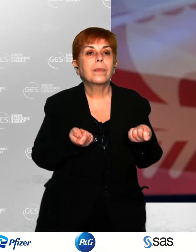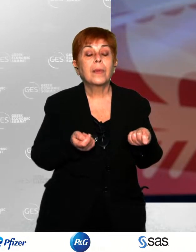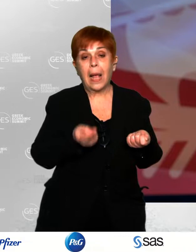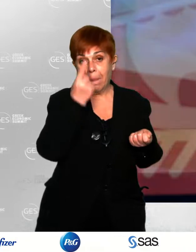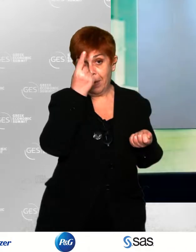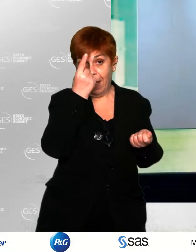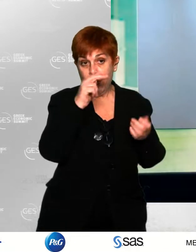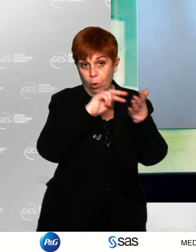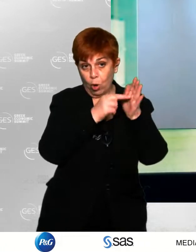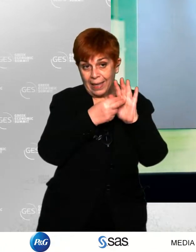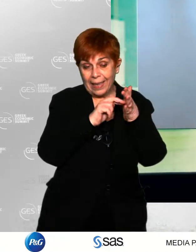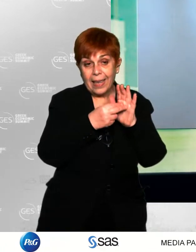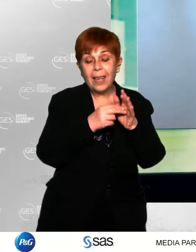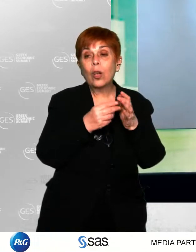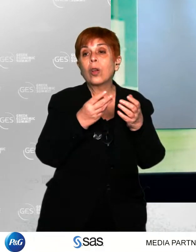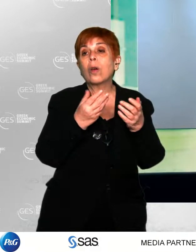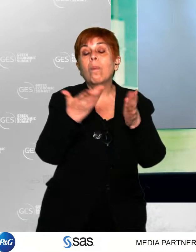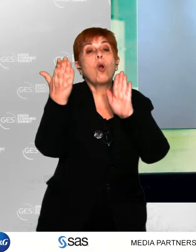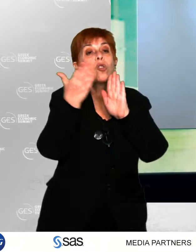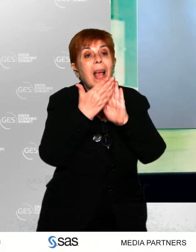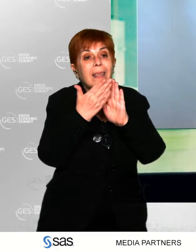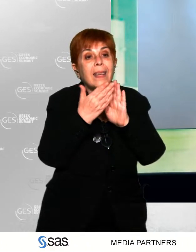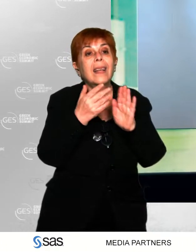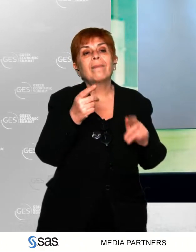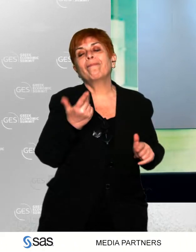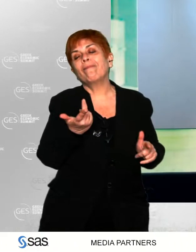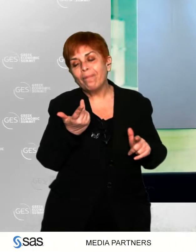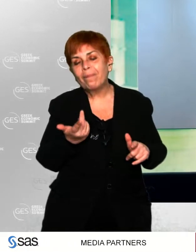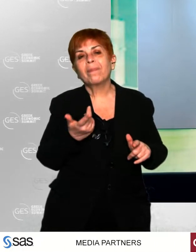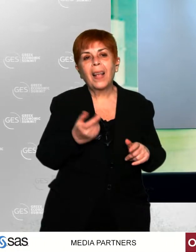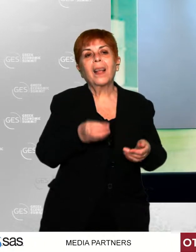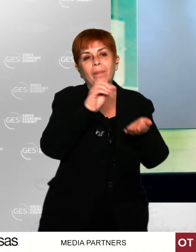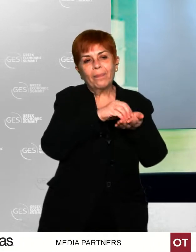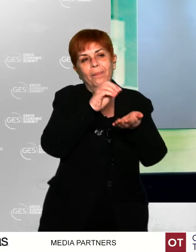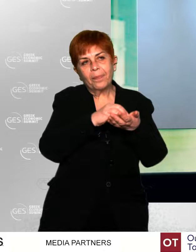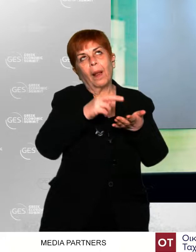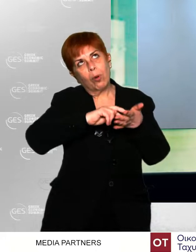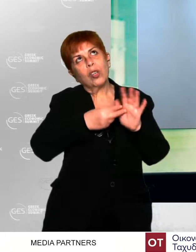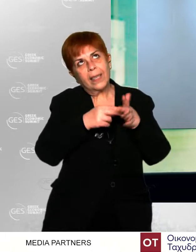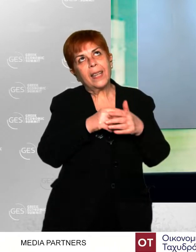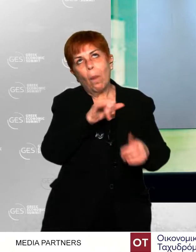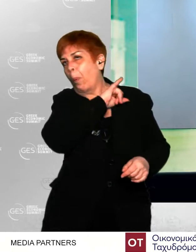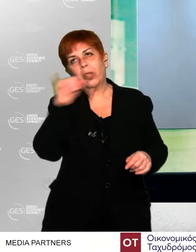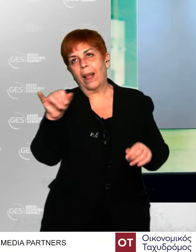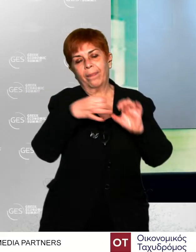cautious because then we don't decarbonize. So policymakers are actually in a very difficult spot, but I would